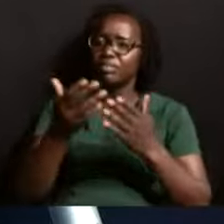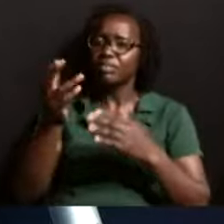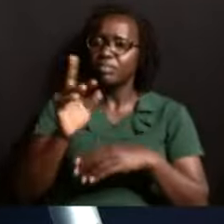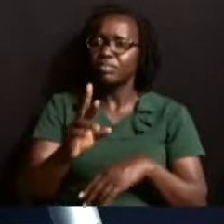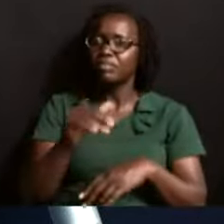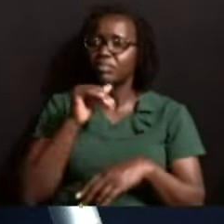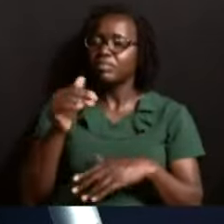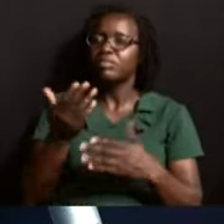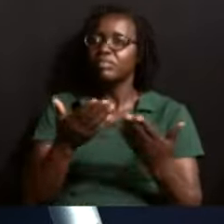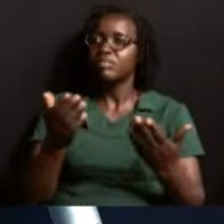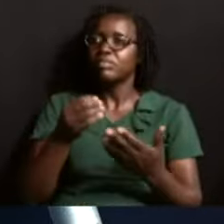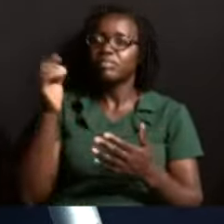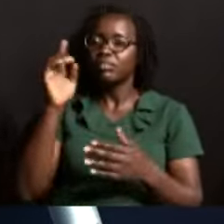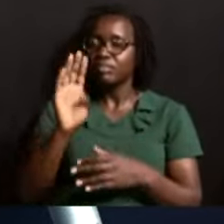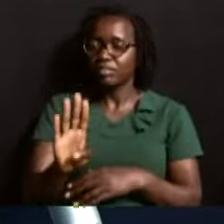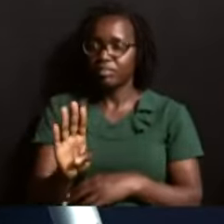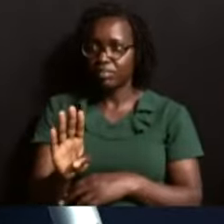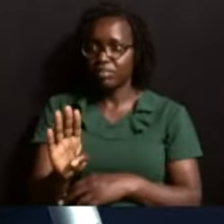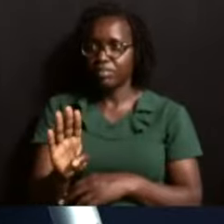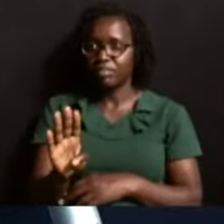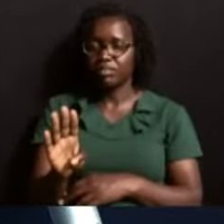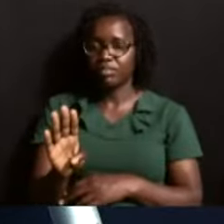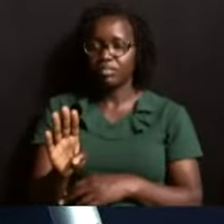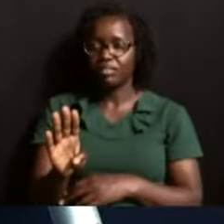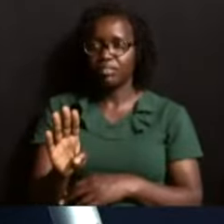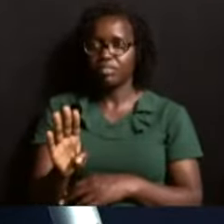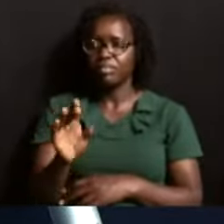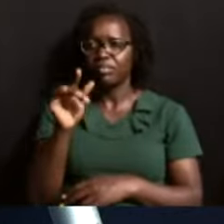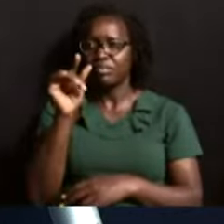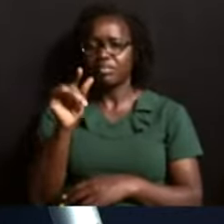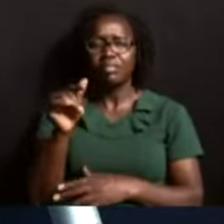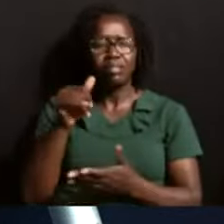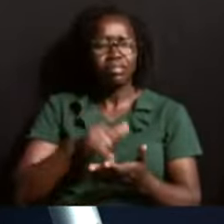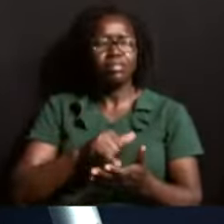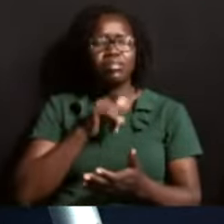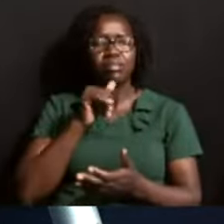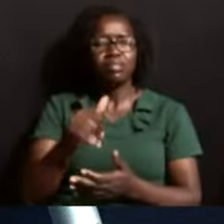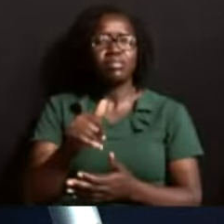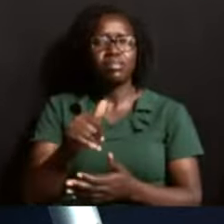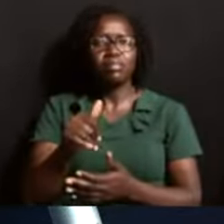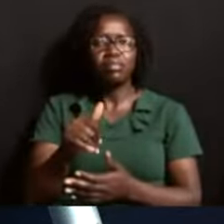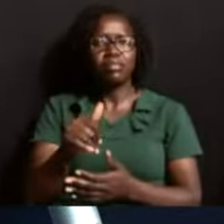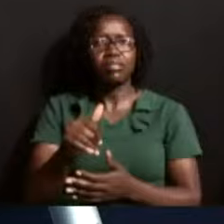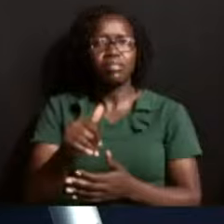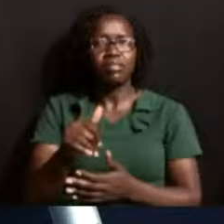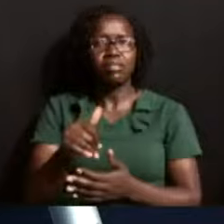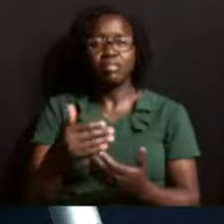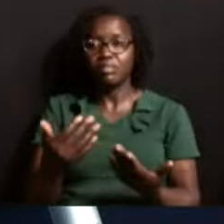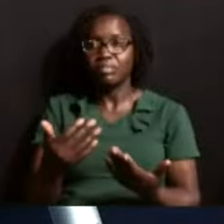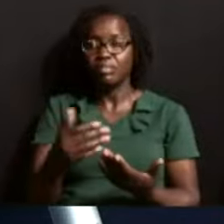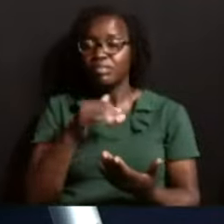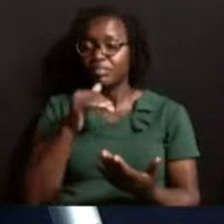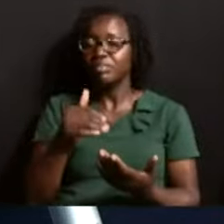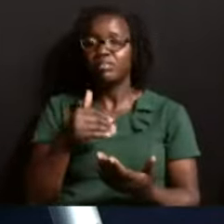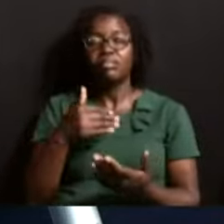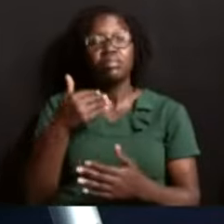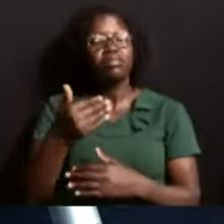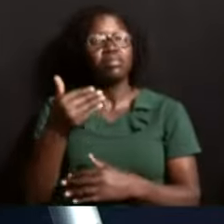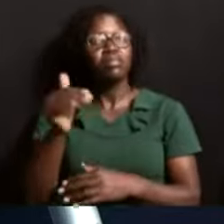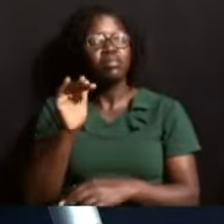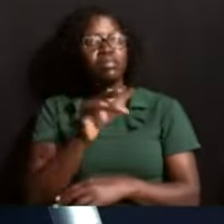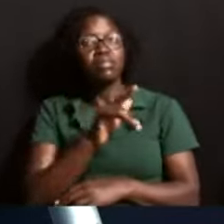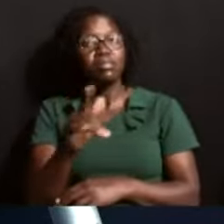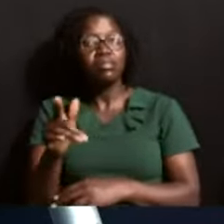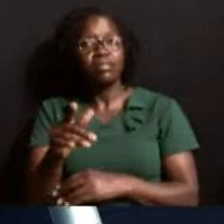not where we are supposed to be. It should not, the consideration should not always just be because we